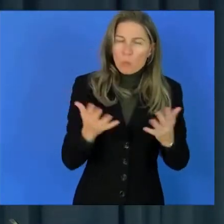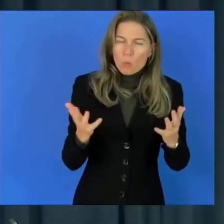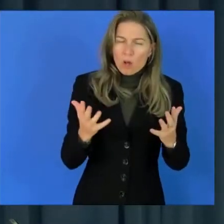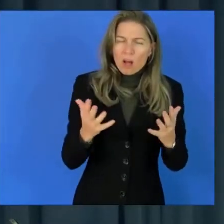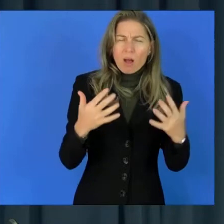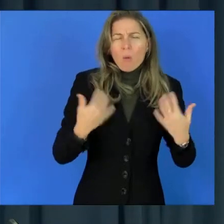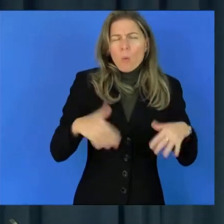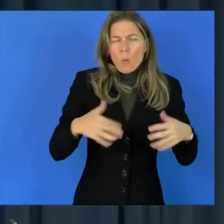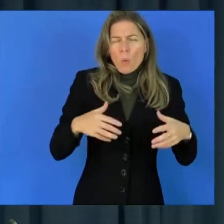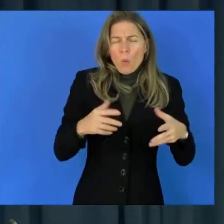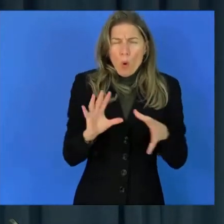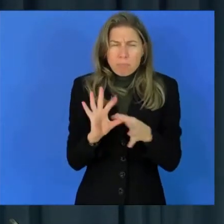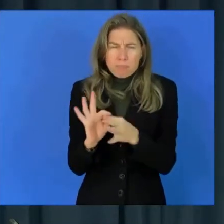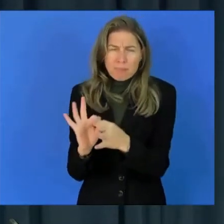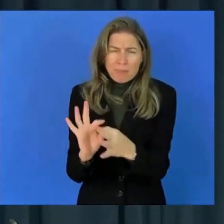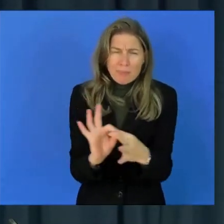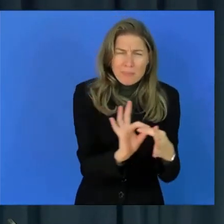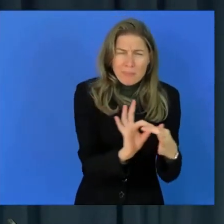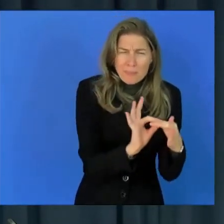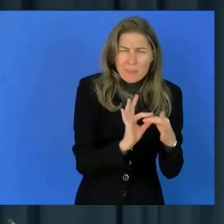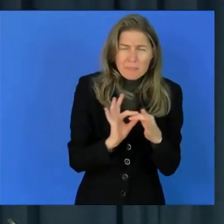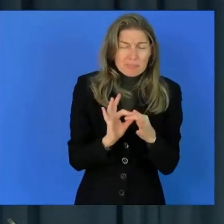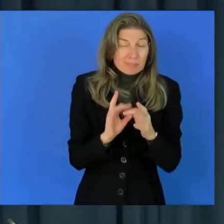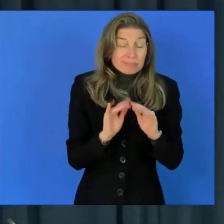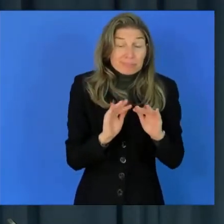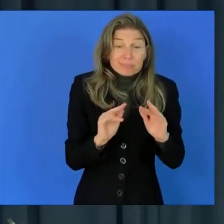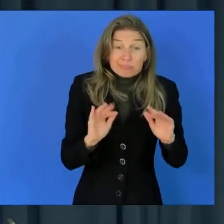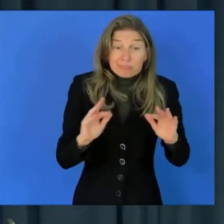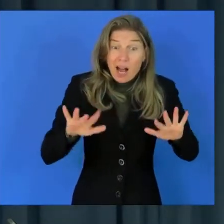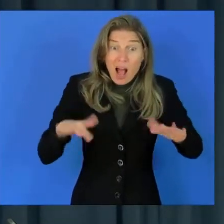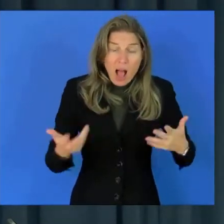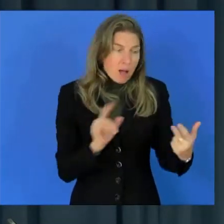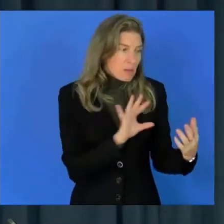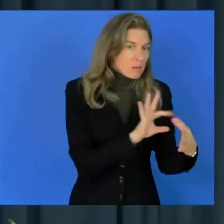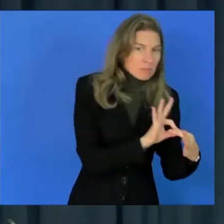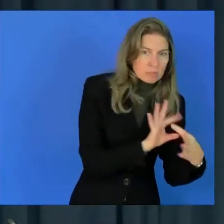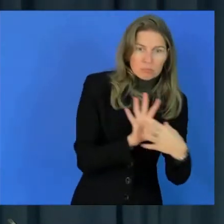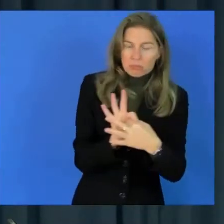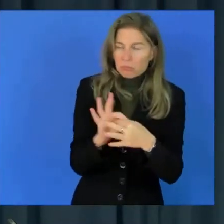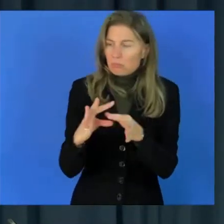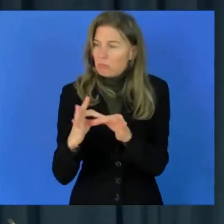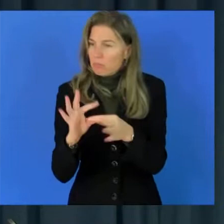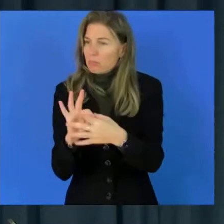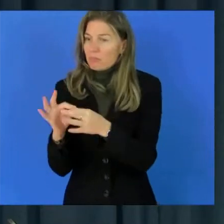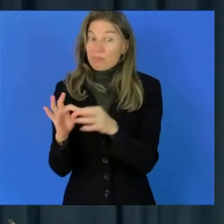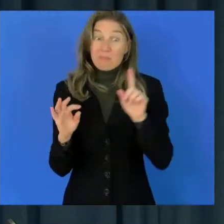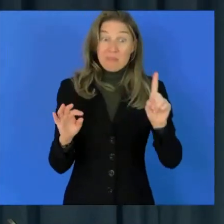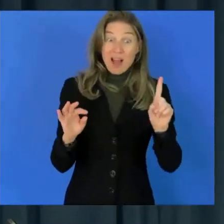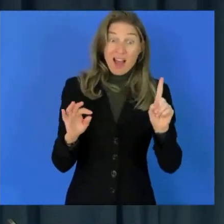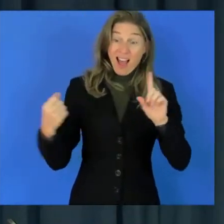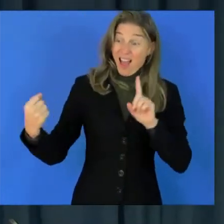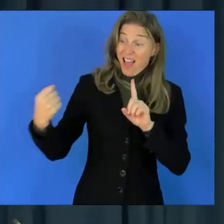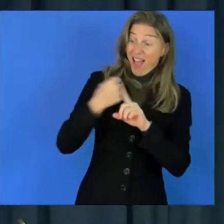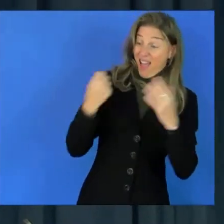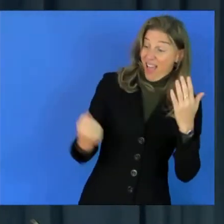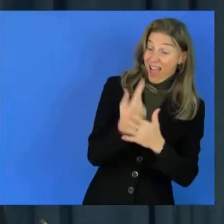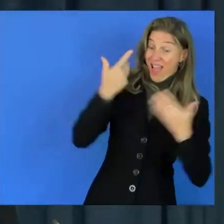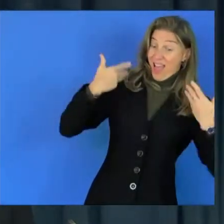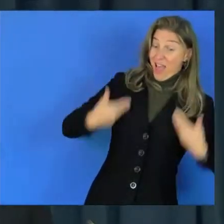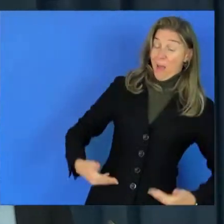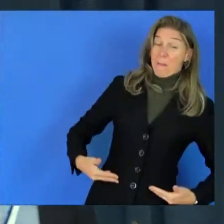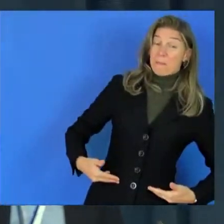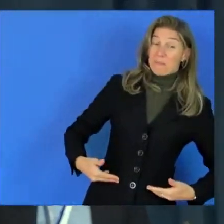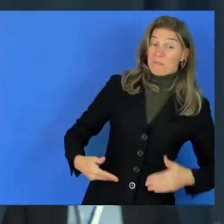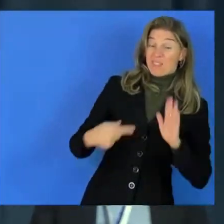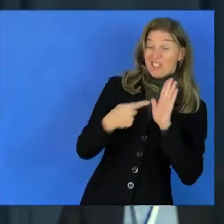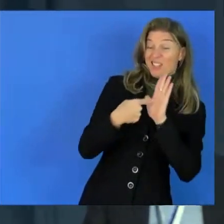what happens to one is a reflection on what happens to another. We cannot emerge from this